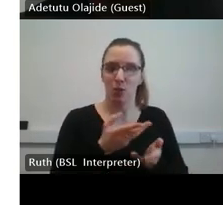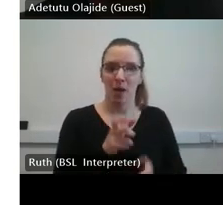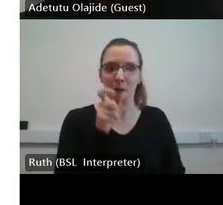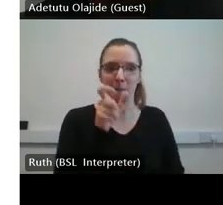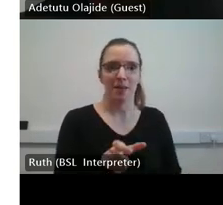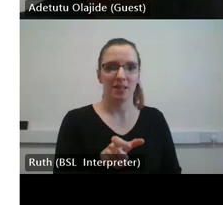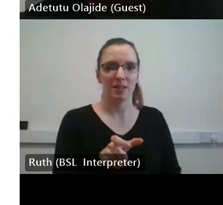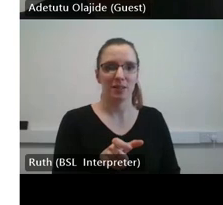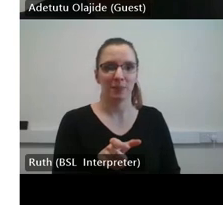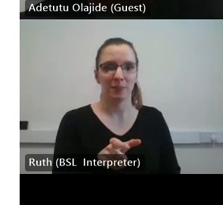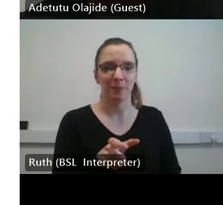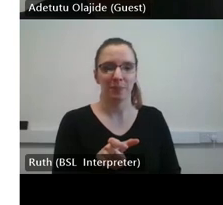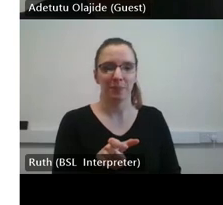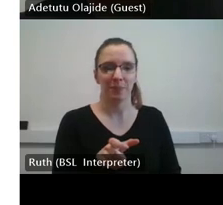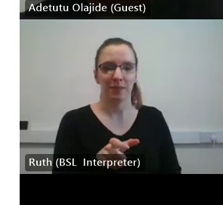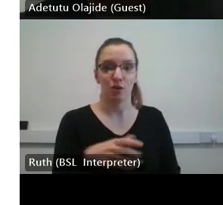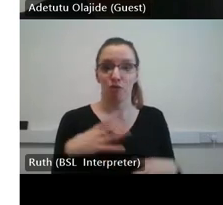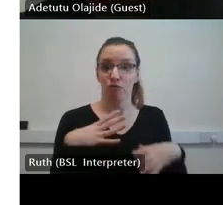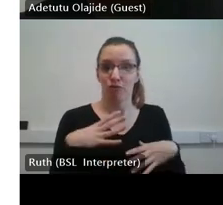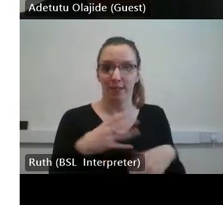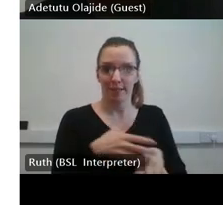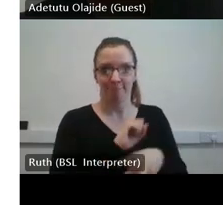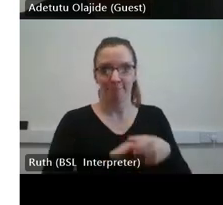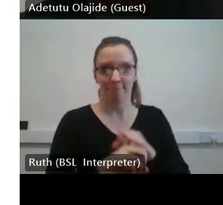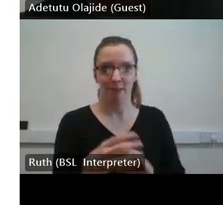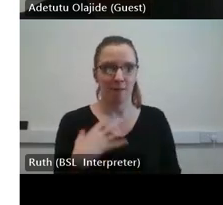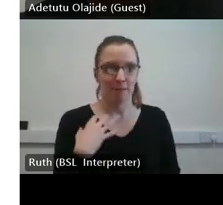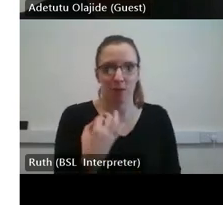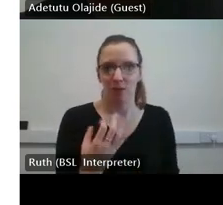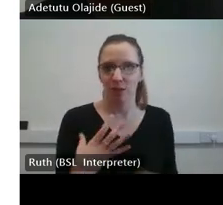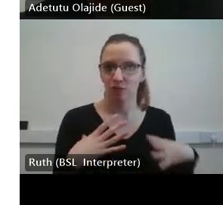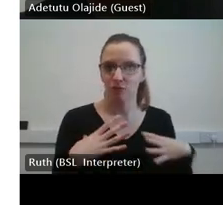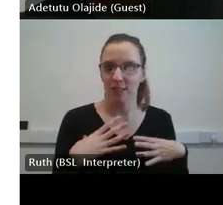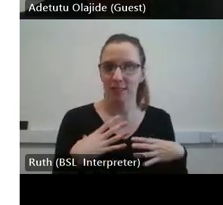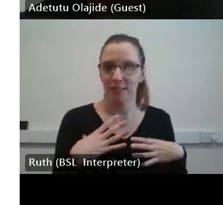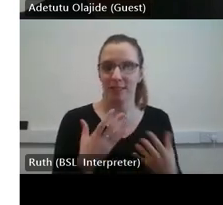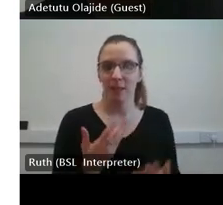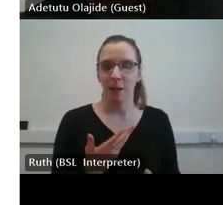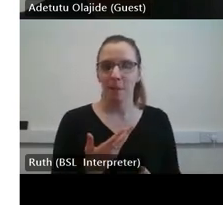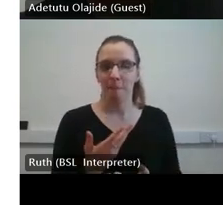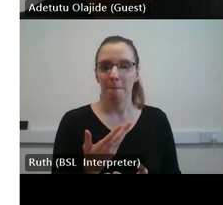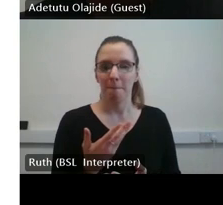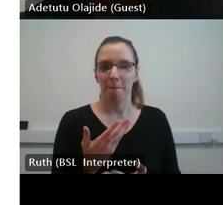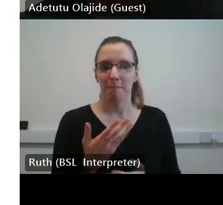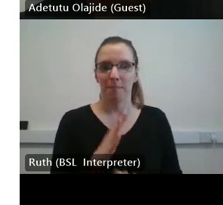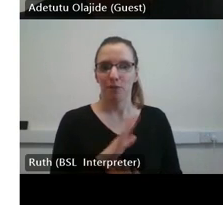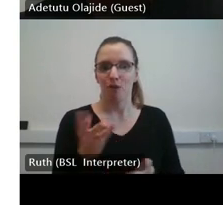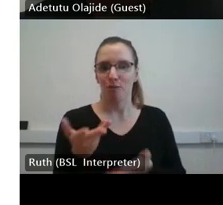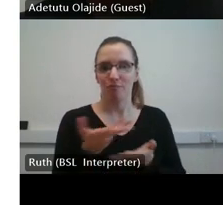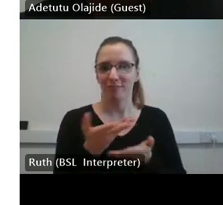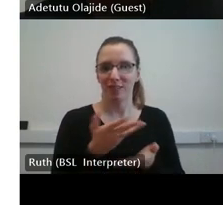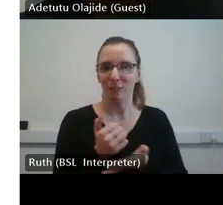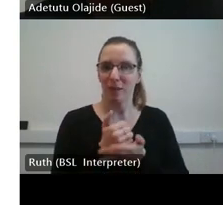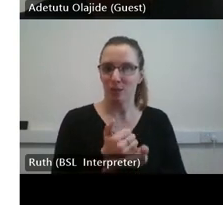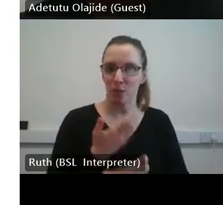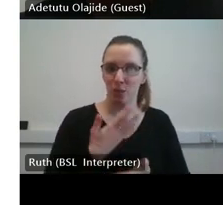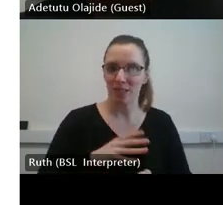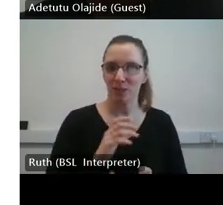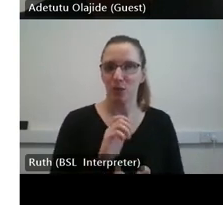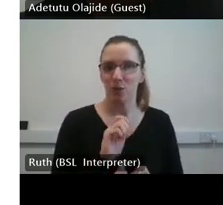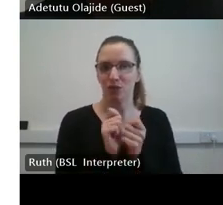is, I think, ready to volunteer and they've had that the conversation, but haven't chatted about any support needs and adjustments